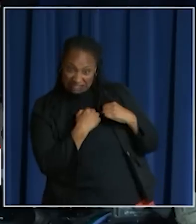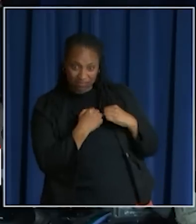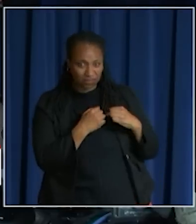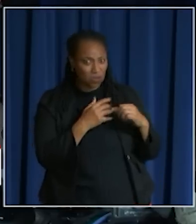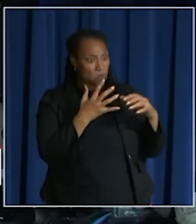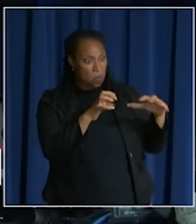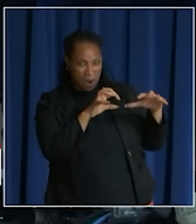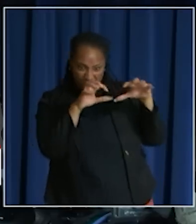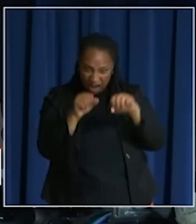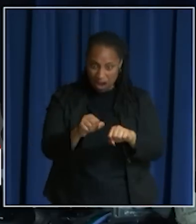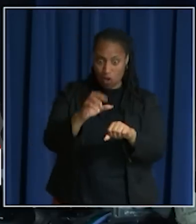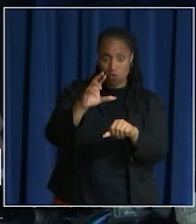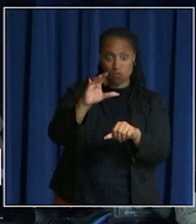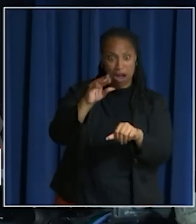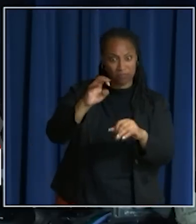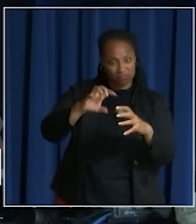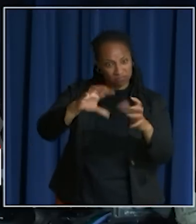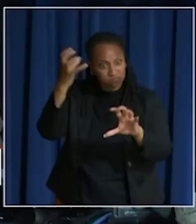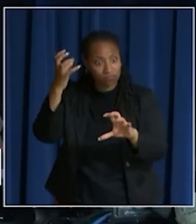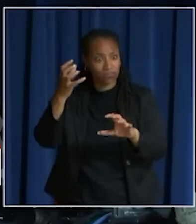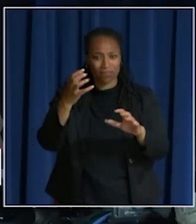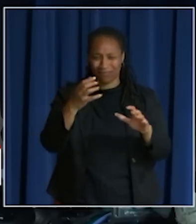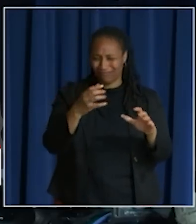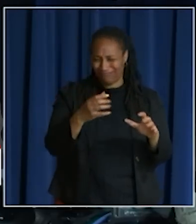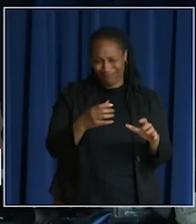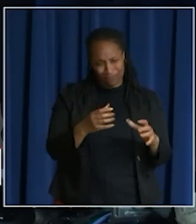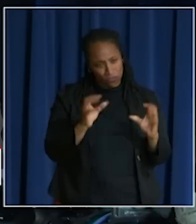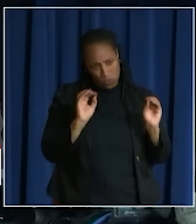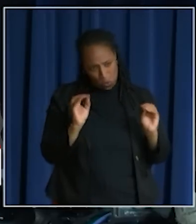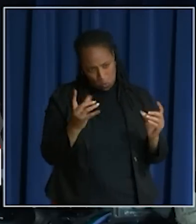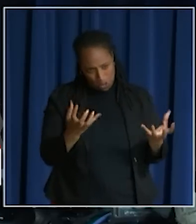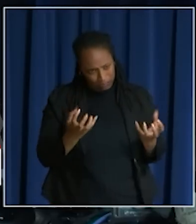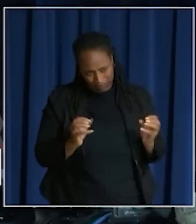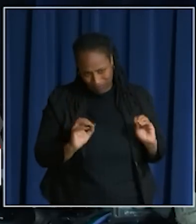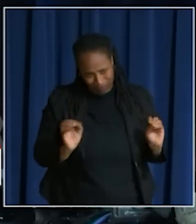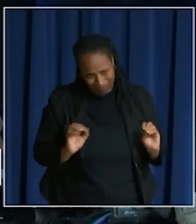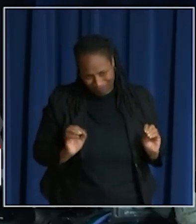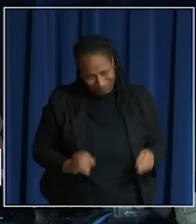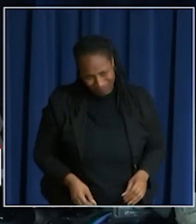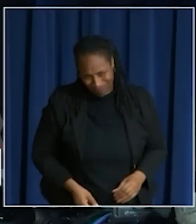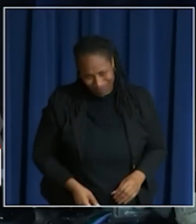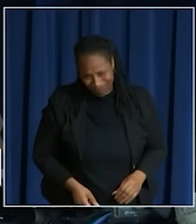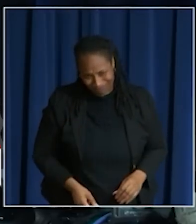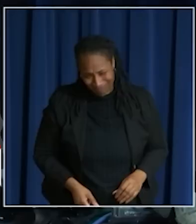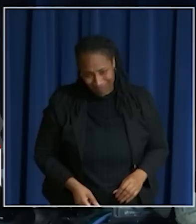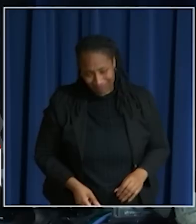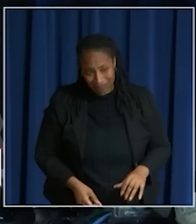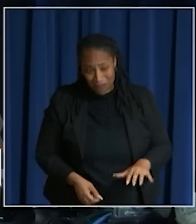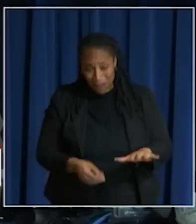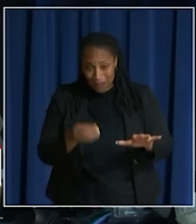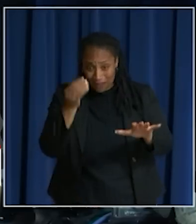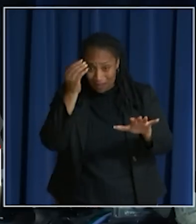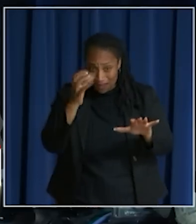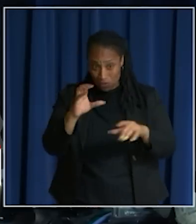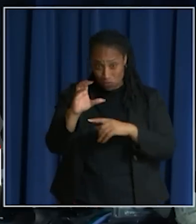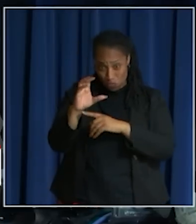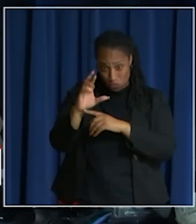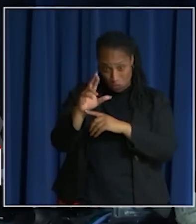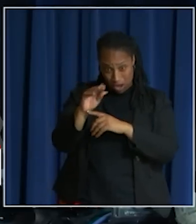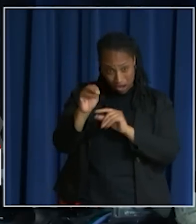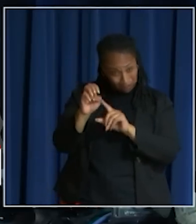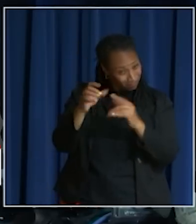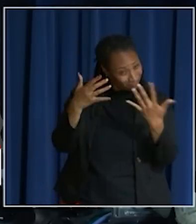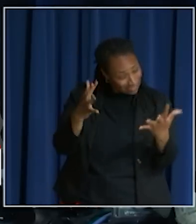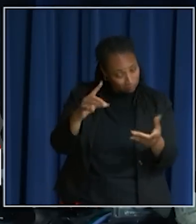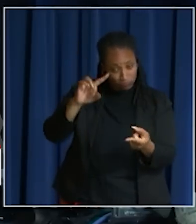it's frustrating sometimes to hear if I say our crime numbers have gone down, yet you've been a victim